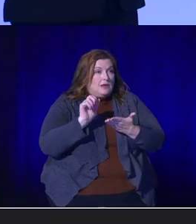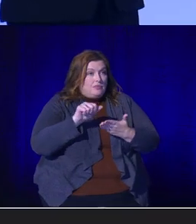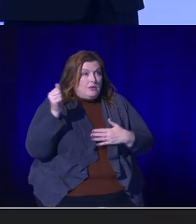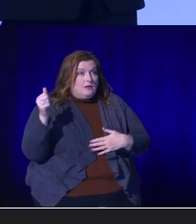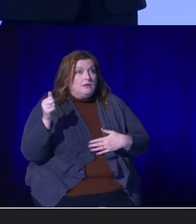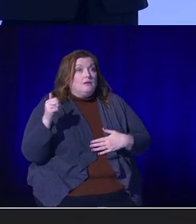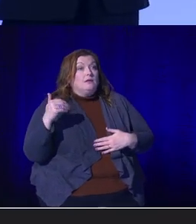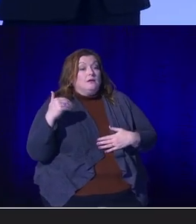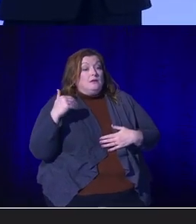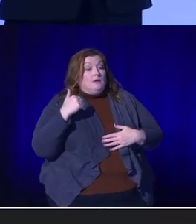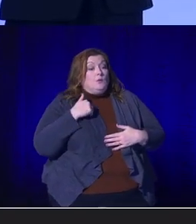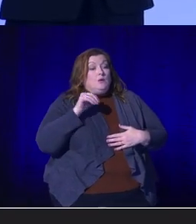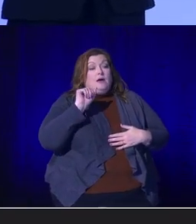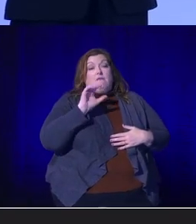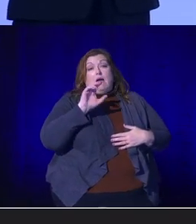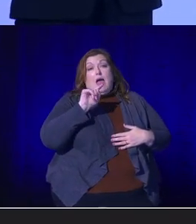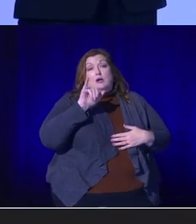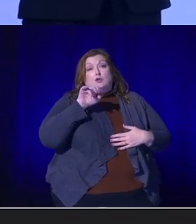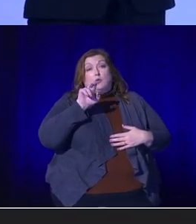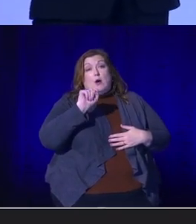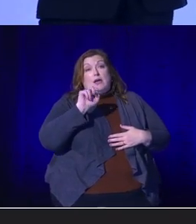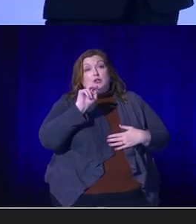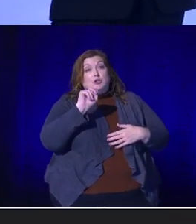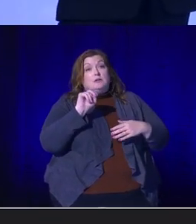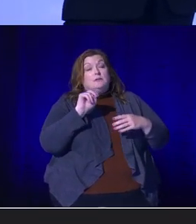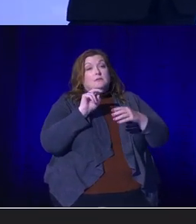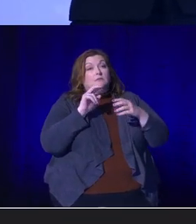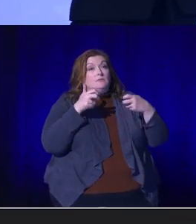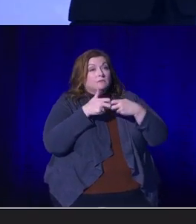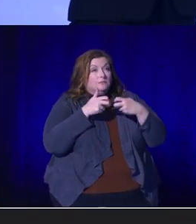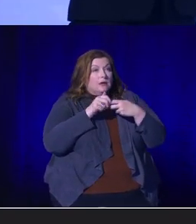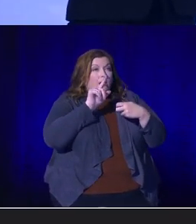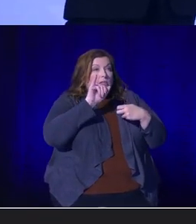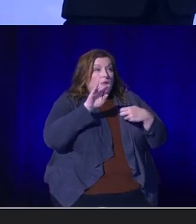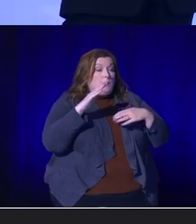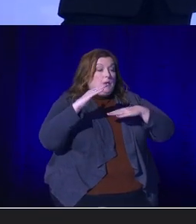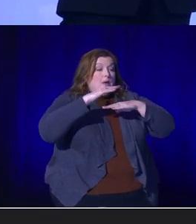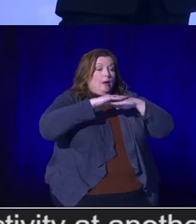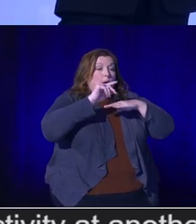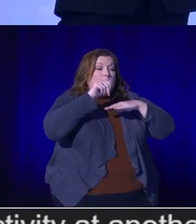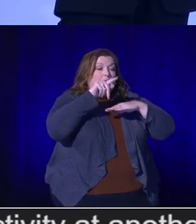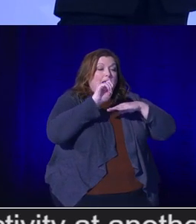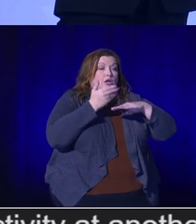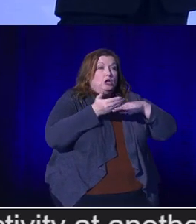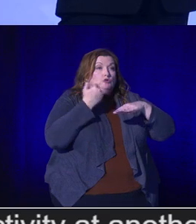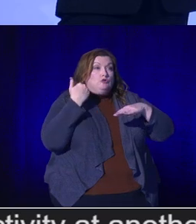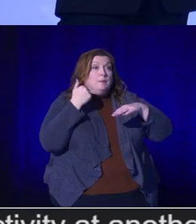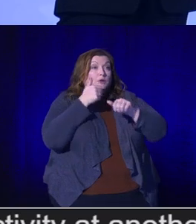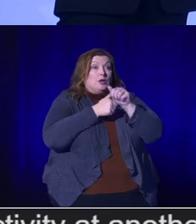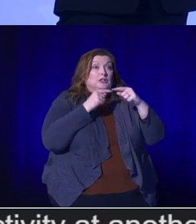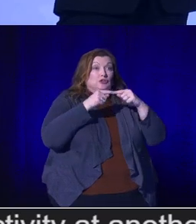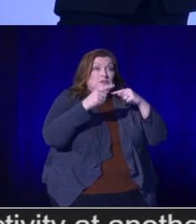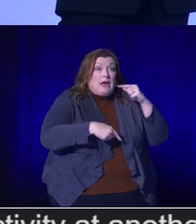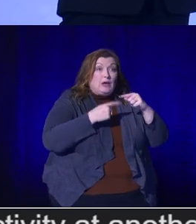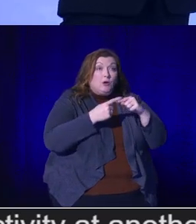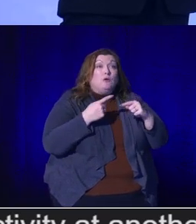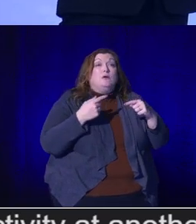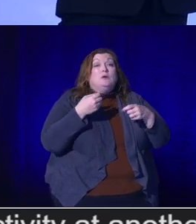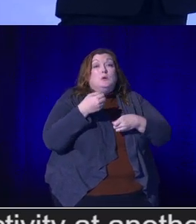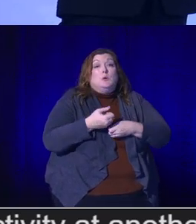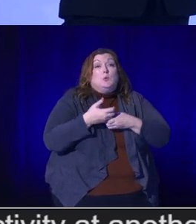have actuation of the battery, where the lithium will be plated and stripped on every cycle, which causes the battery to sort